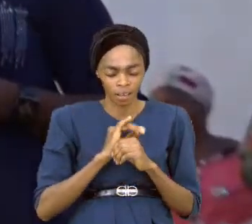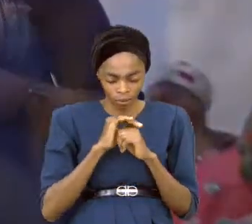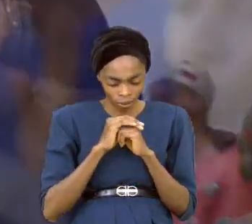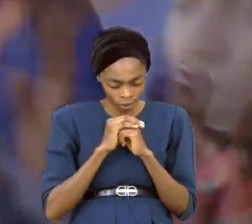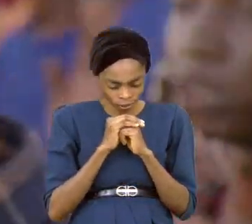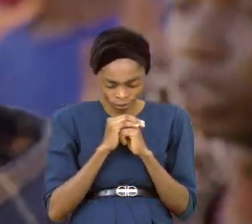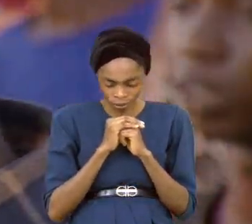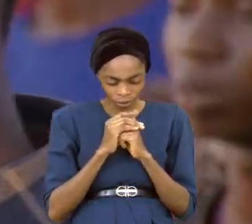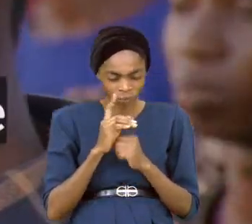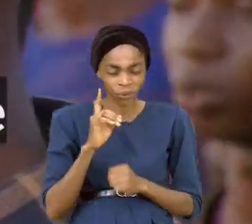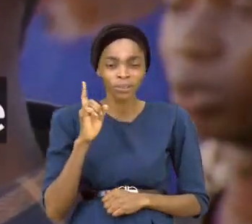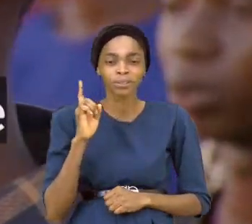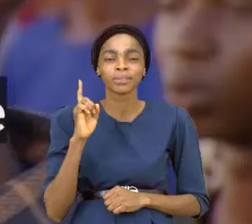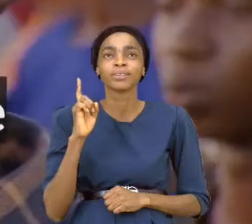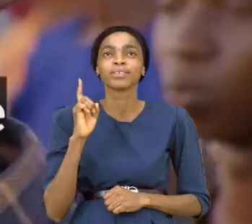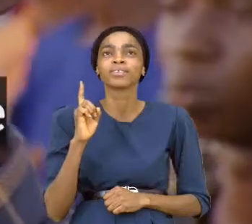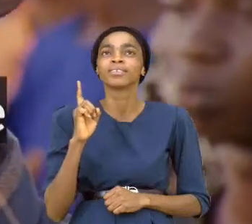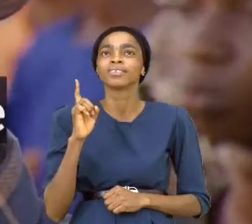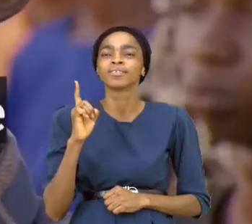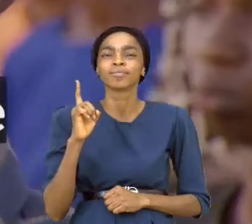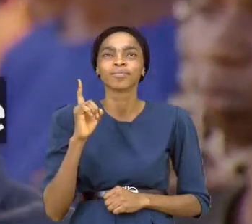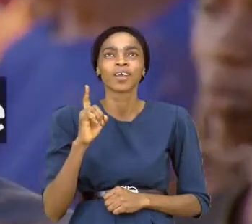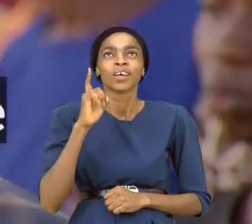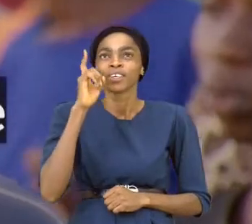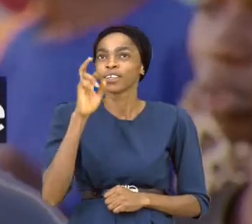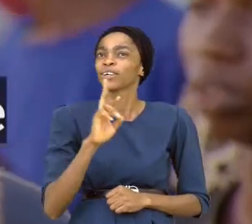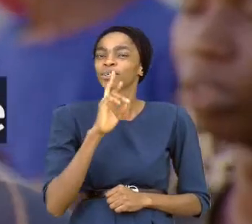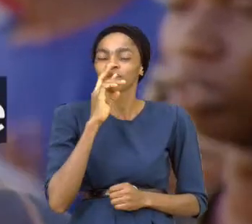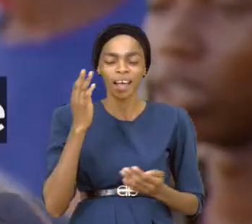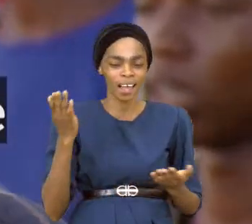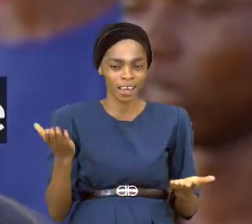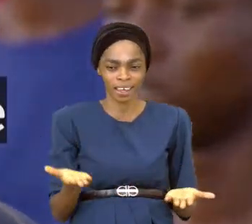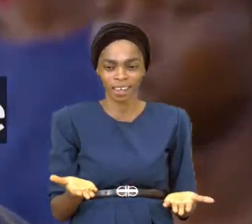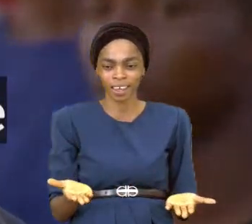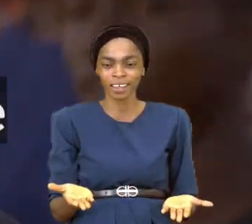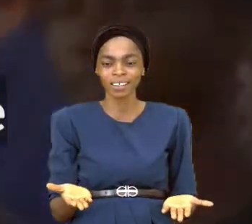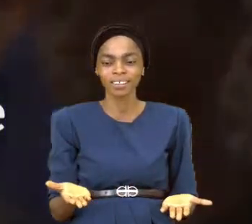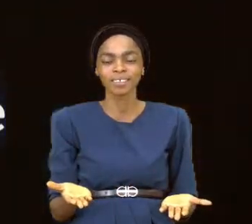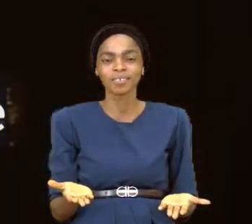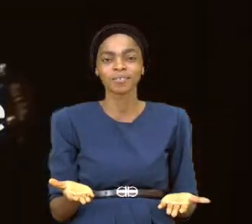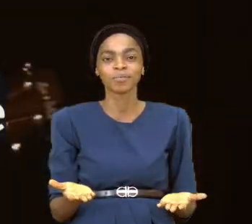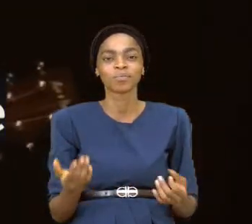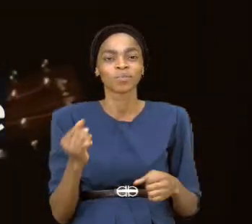I worship you. And you are here,